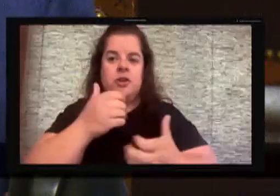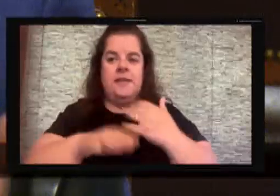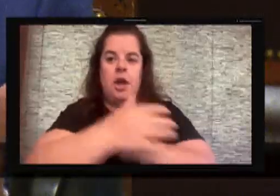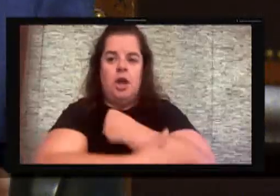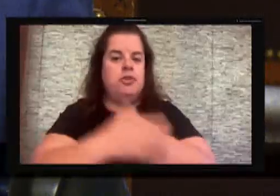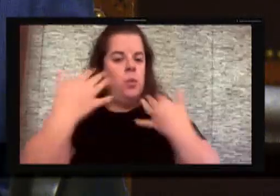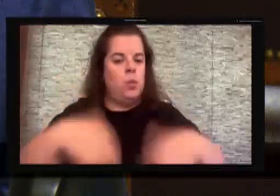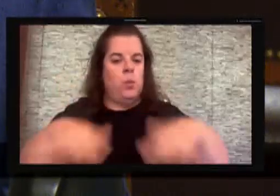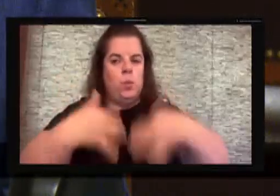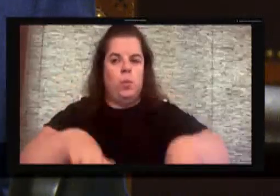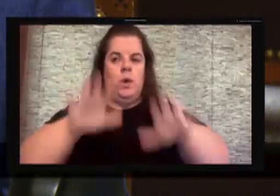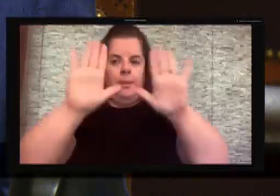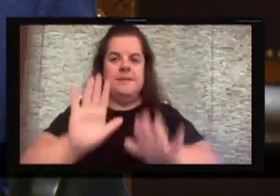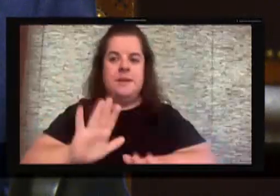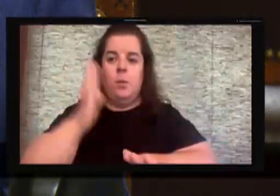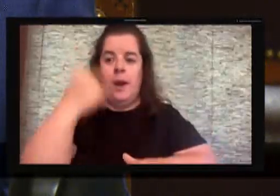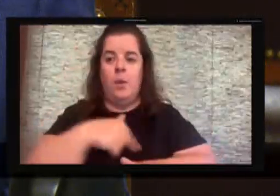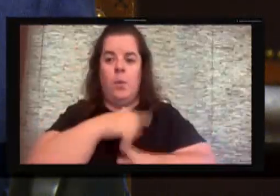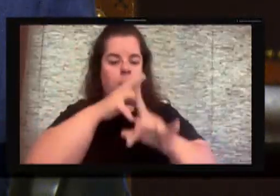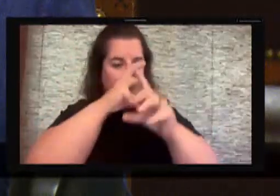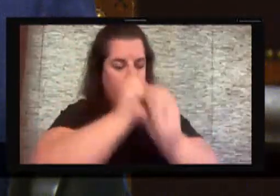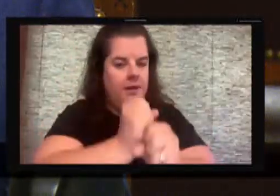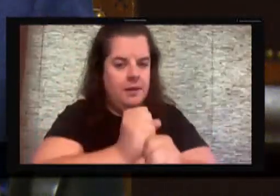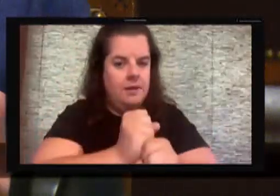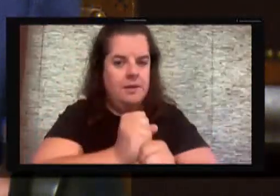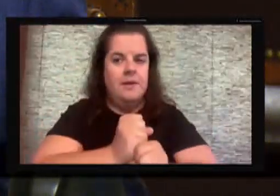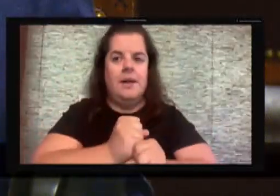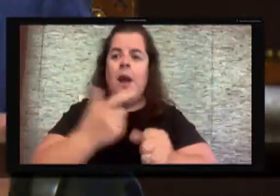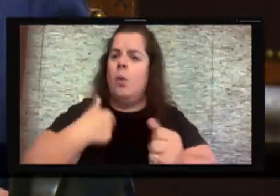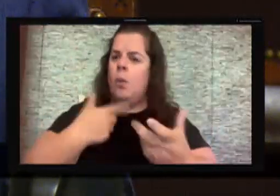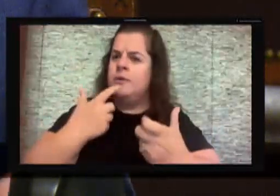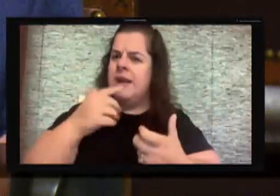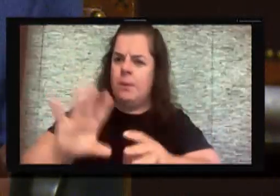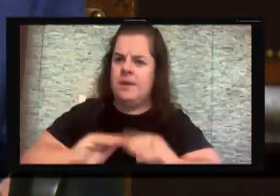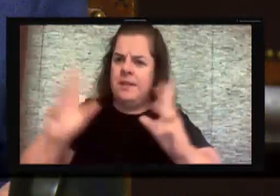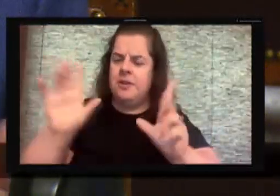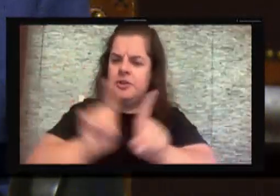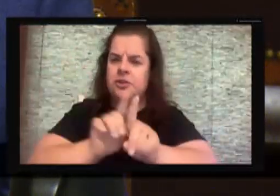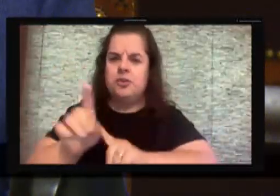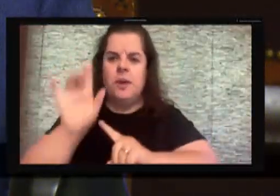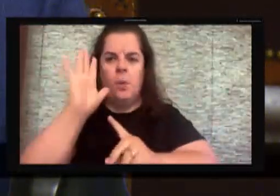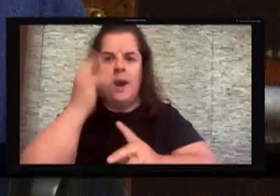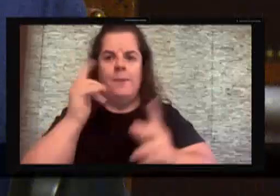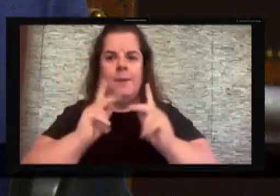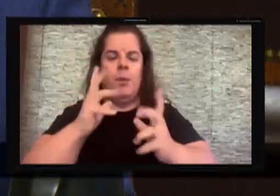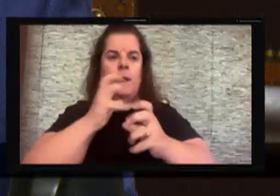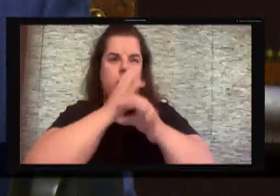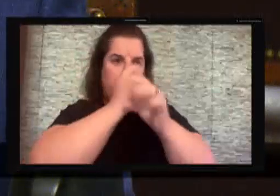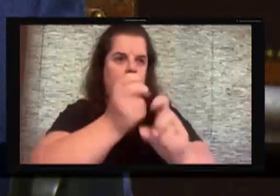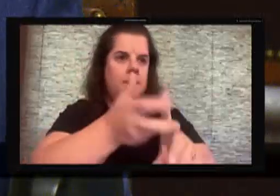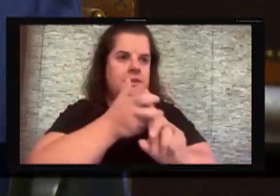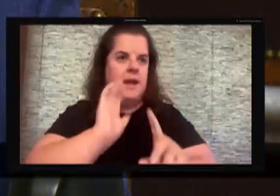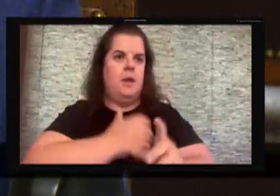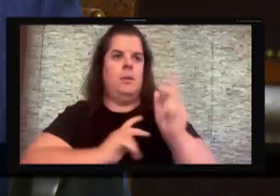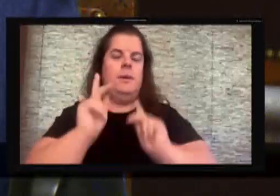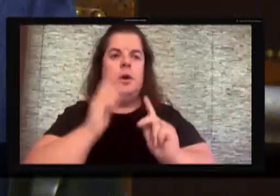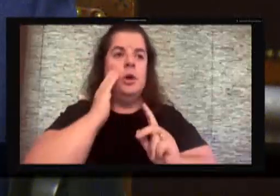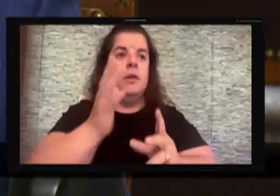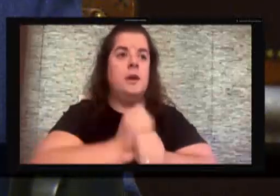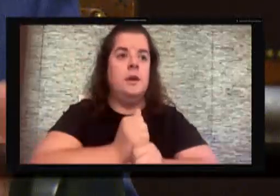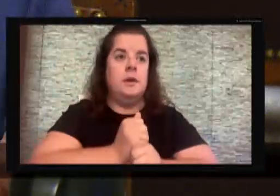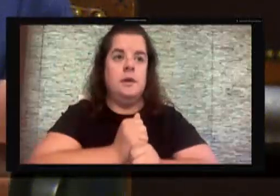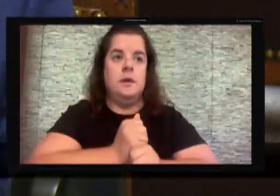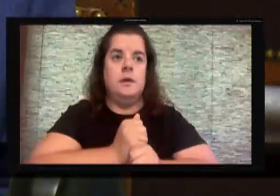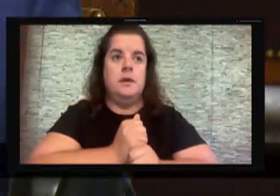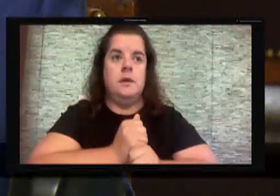desirable. They still are. I should make sure I make that clear too. They still are. And that's what makes us so desirable to, you know, I mean, they know they're getting a trained police officer with the experience